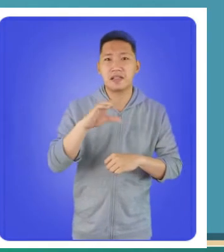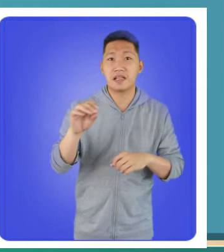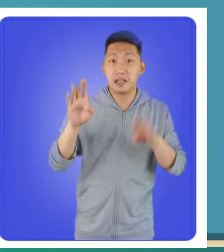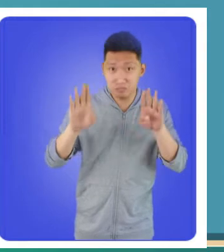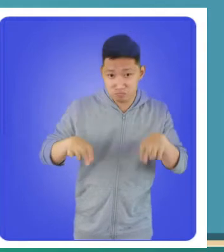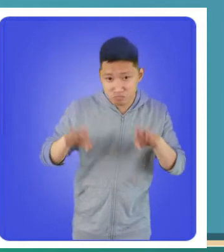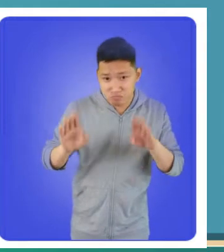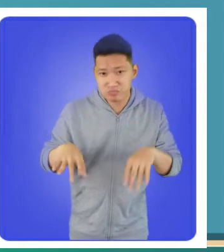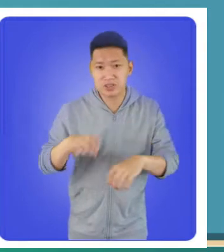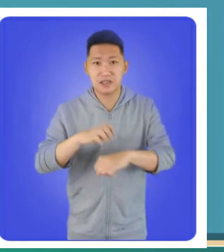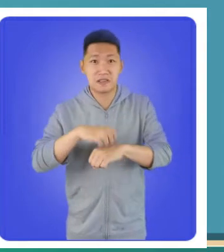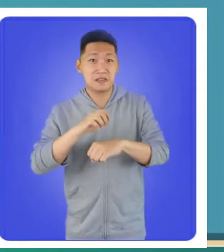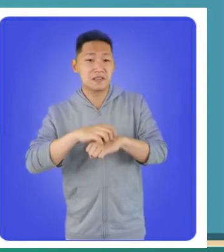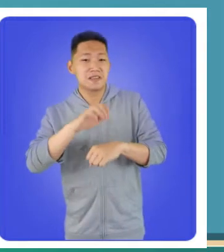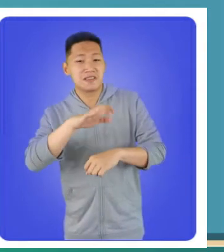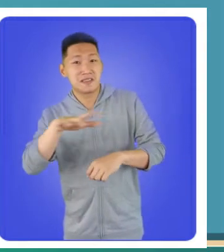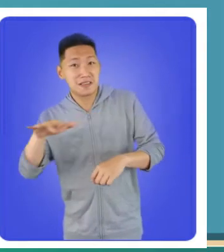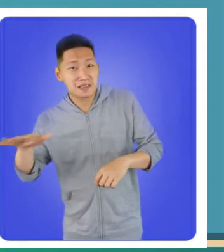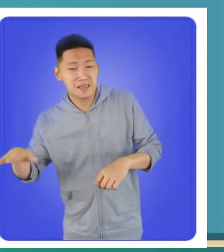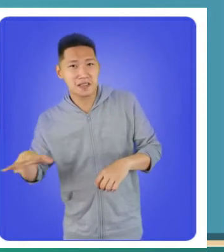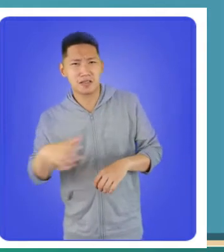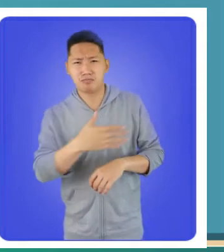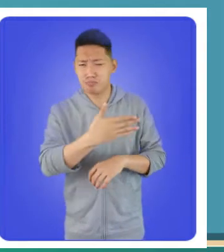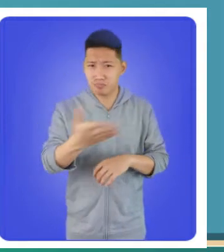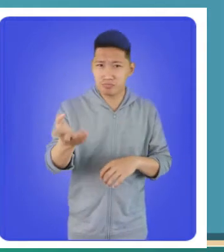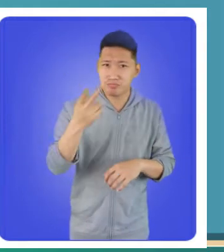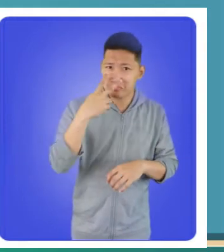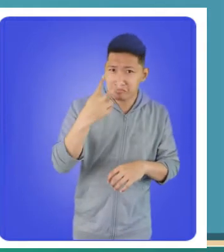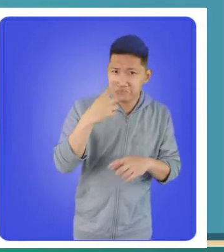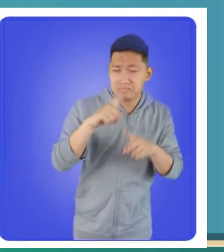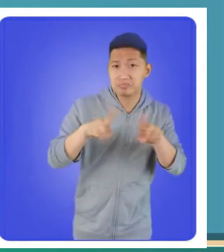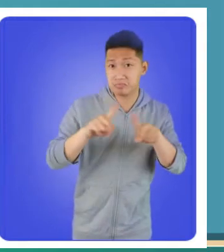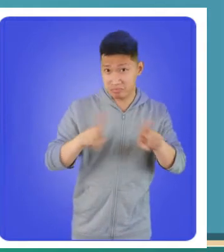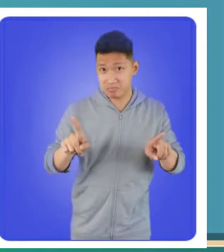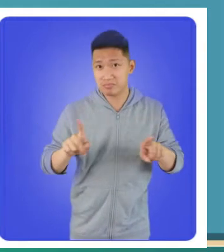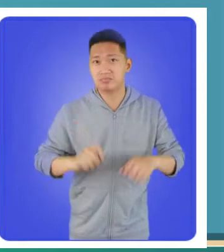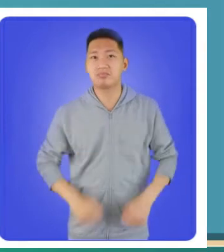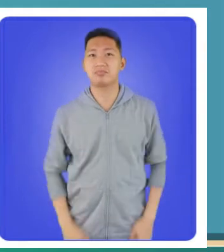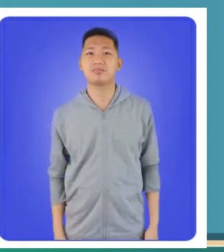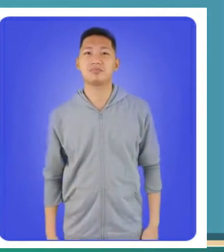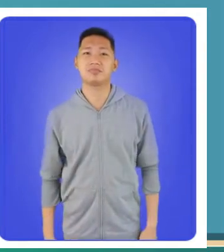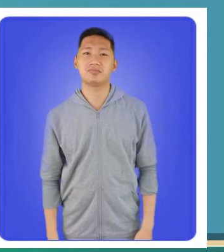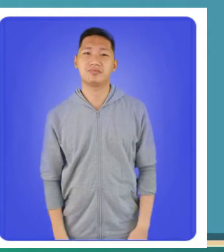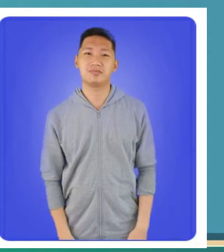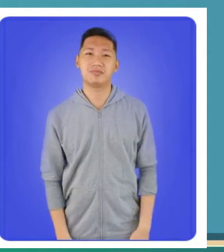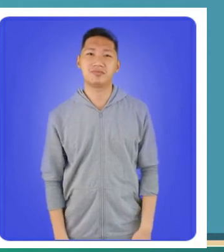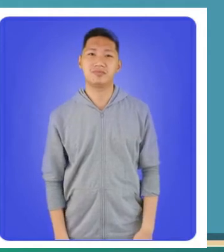and British English spelling? Were you able to spot the difference?